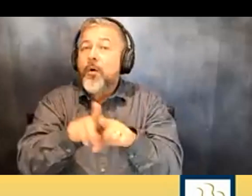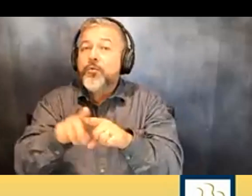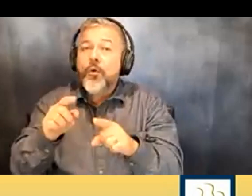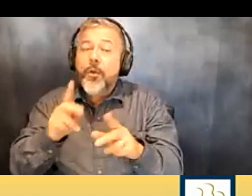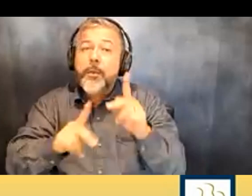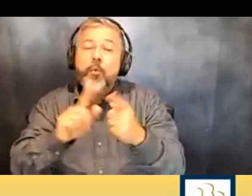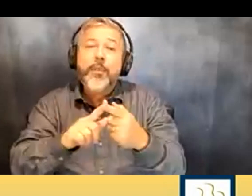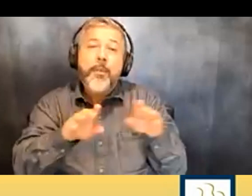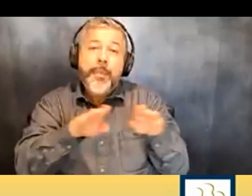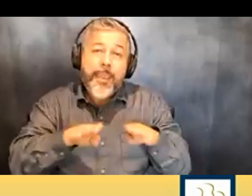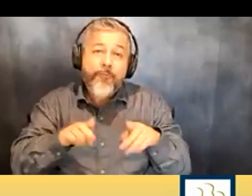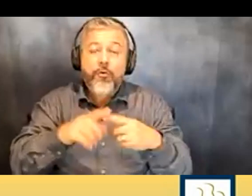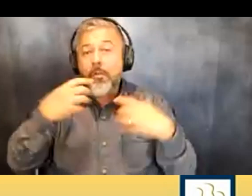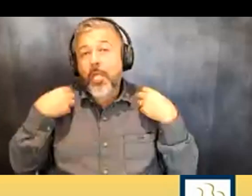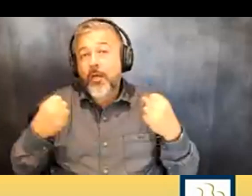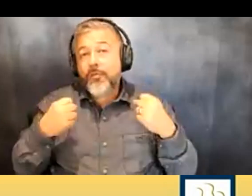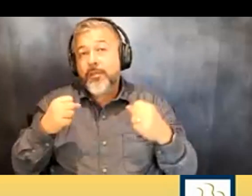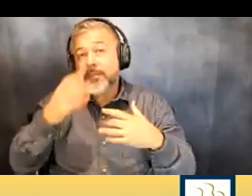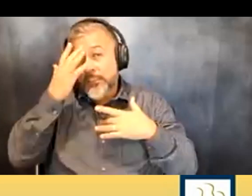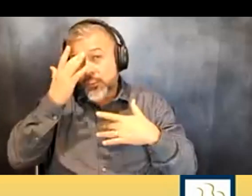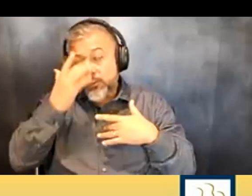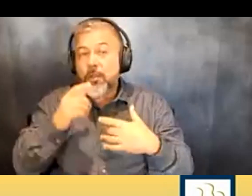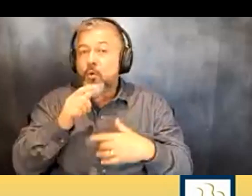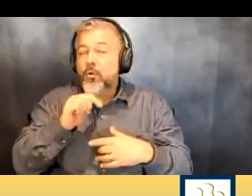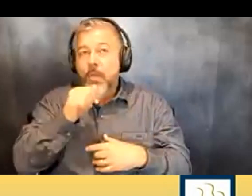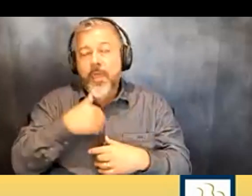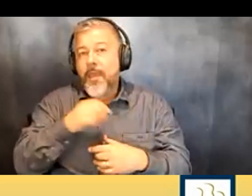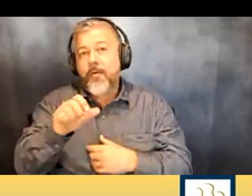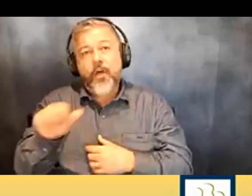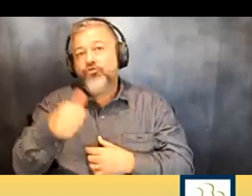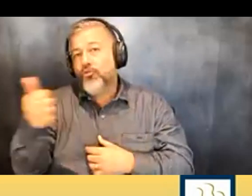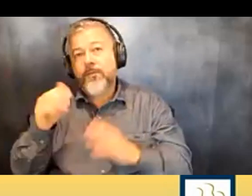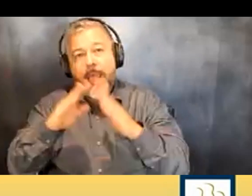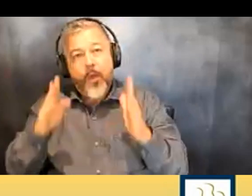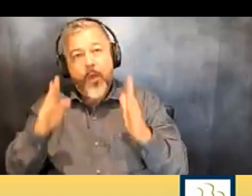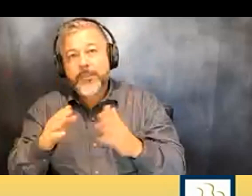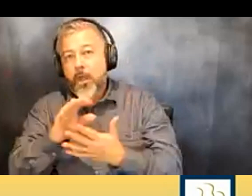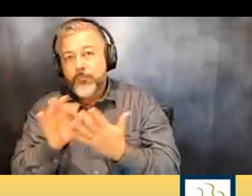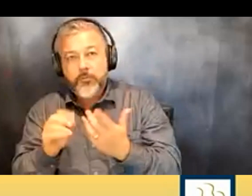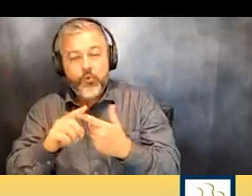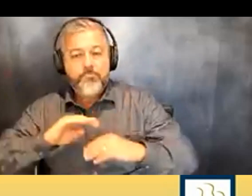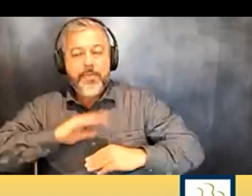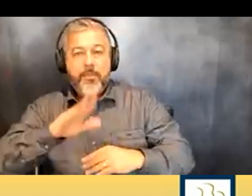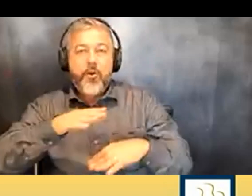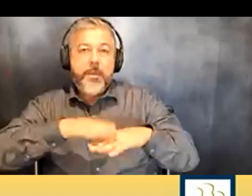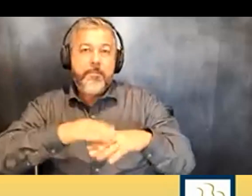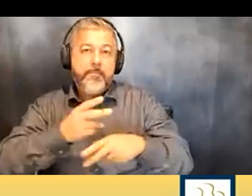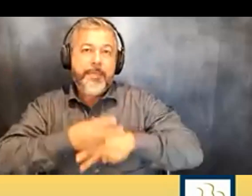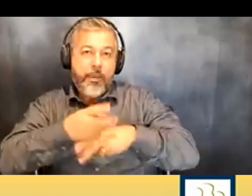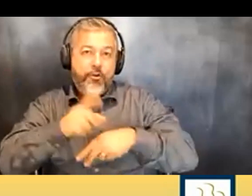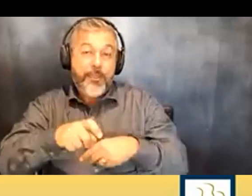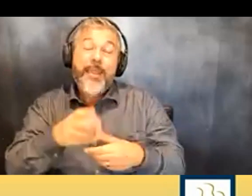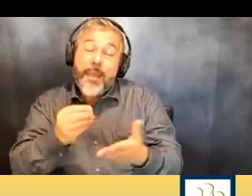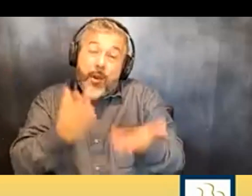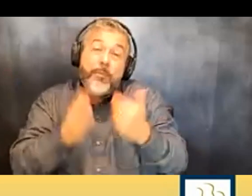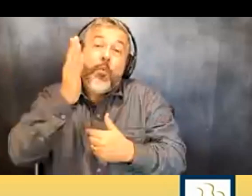behavioral health conditions who might not have alternative housing options to meet their level of care need, and who might become homeless if they